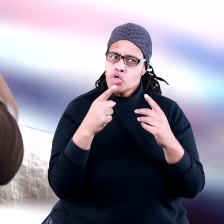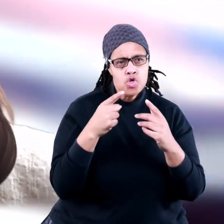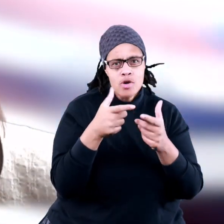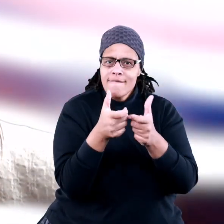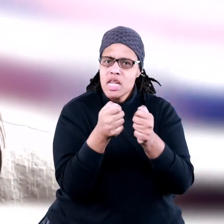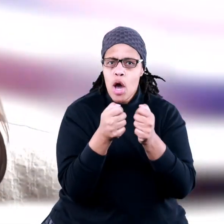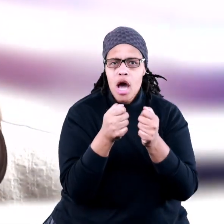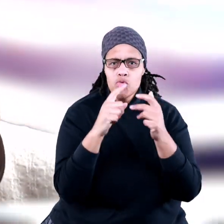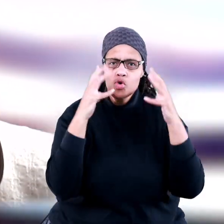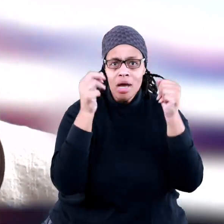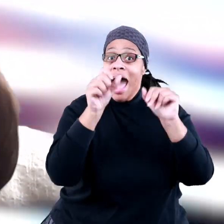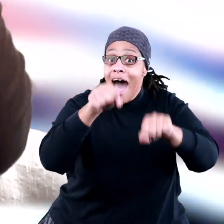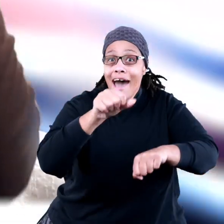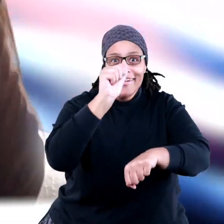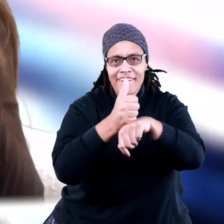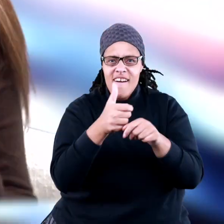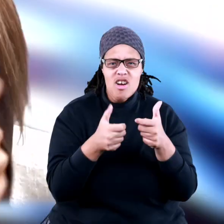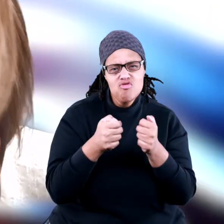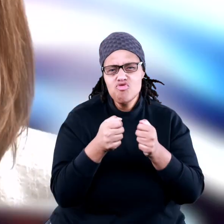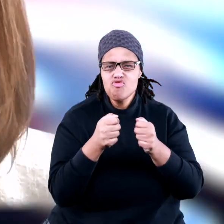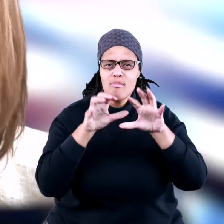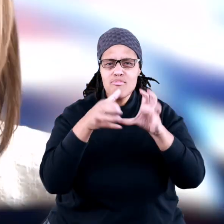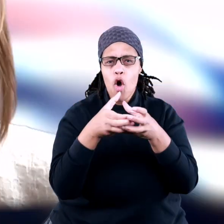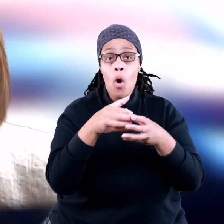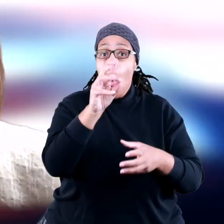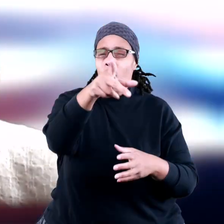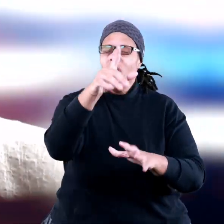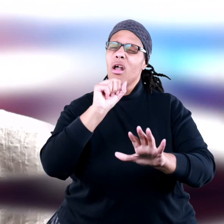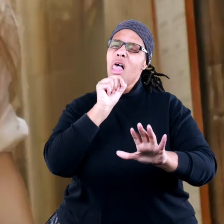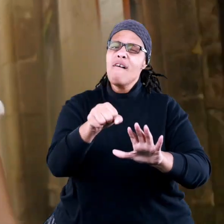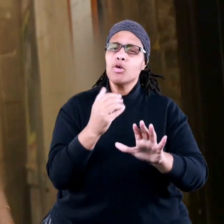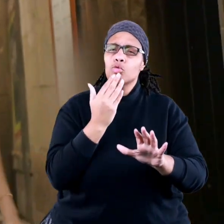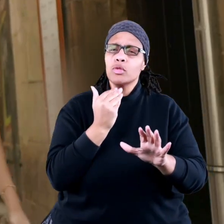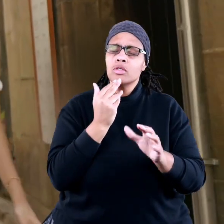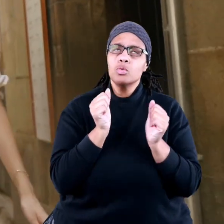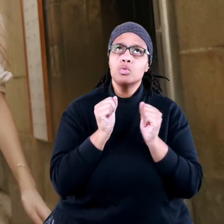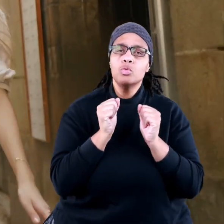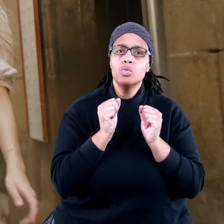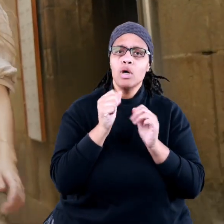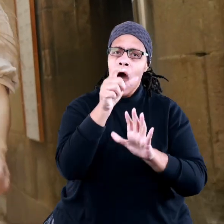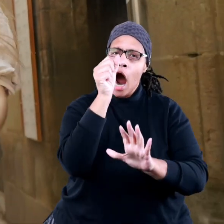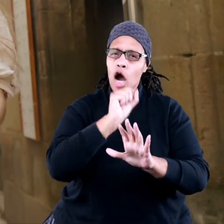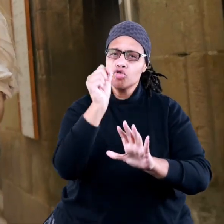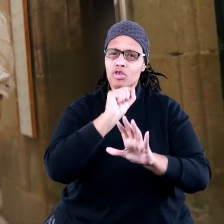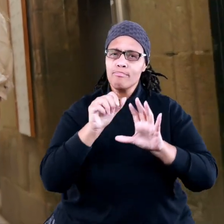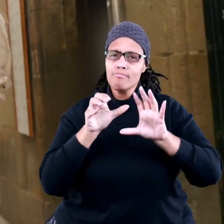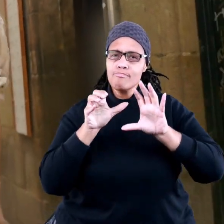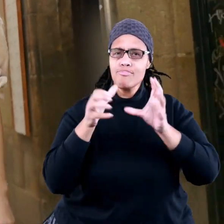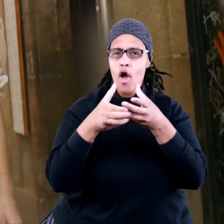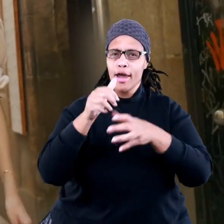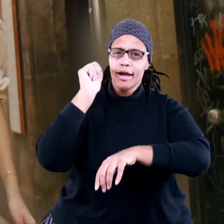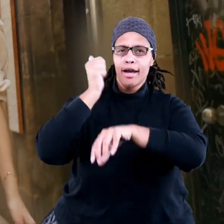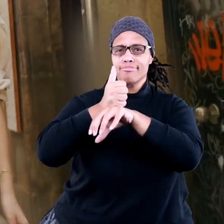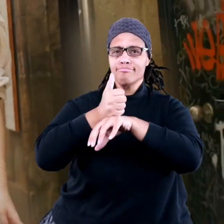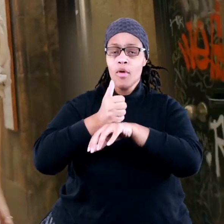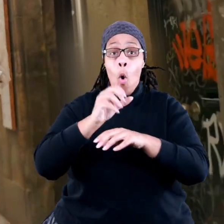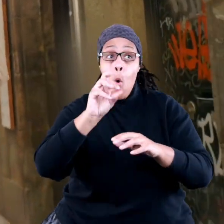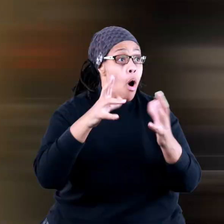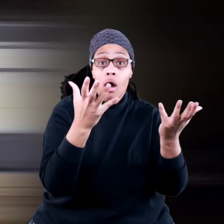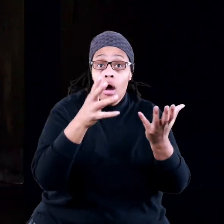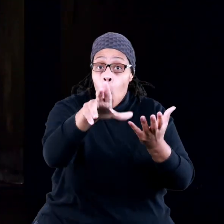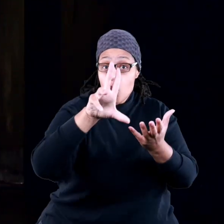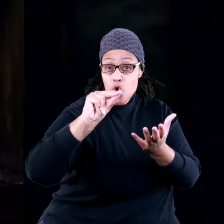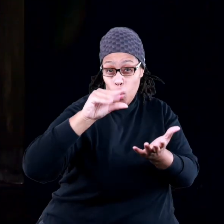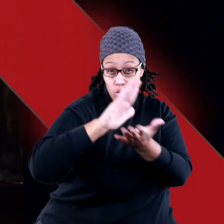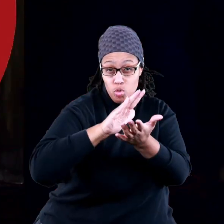video games, you could start the video game party. Or if you love sweets, you could create the ice cream party, or